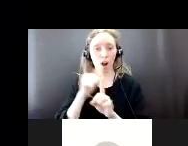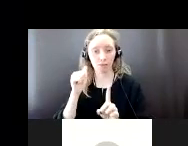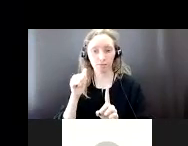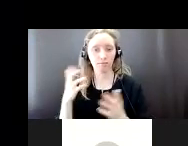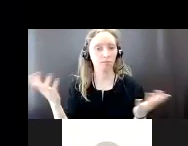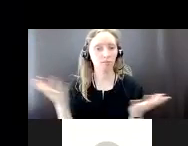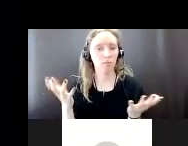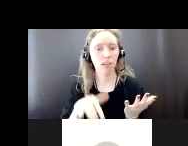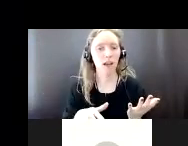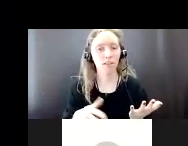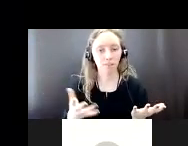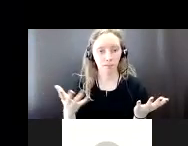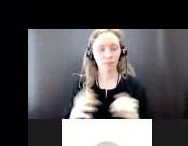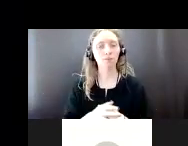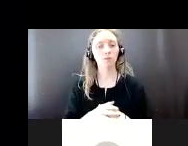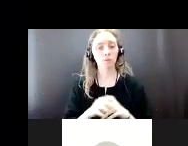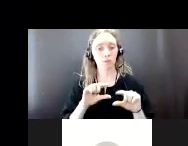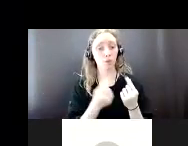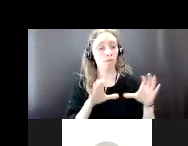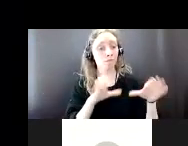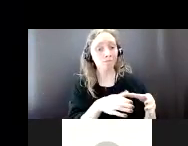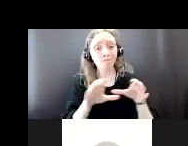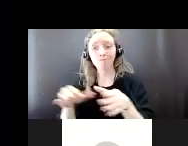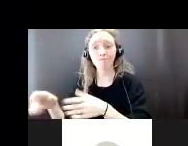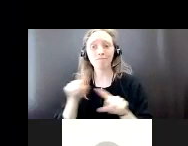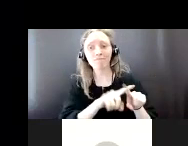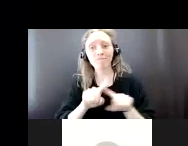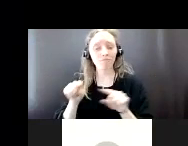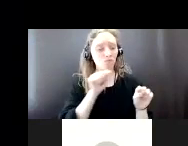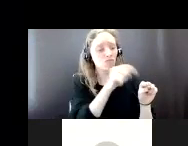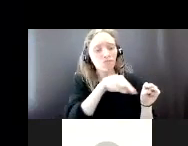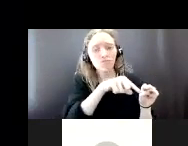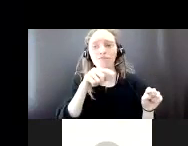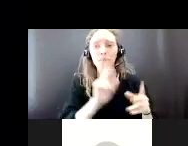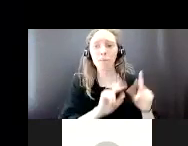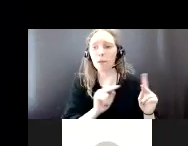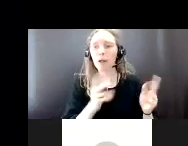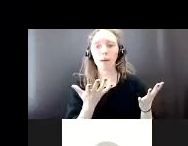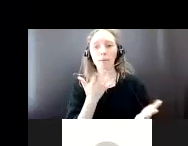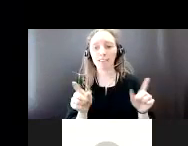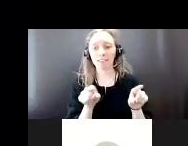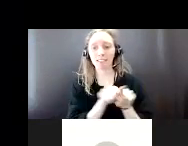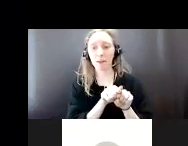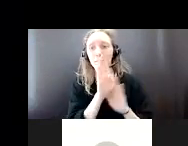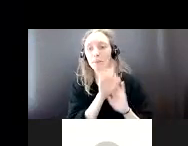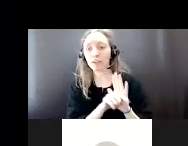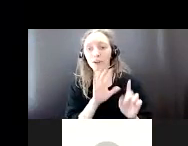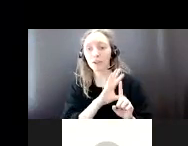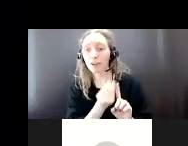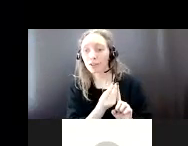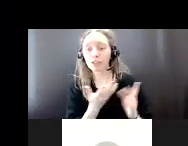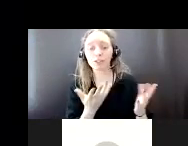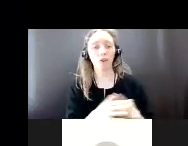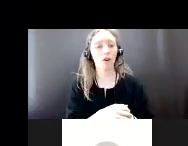fraud? Fraudster targets groups of people that share a common identity, maybe the same cultural group, live in the